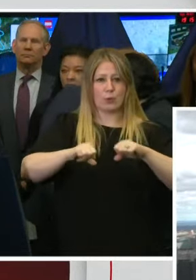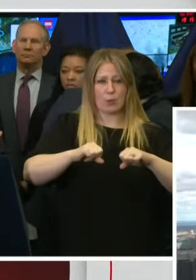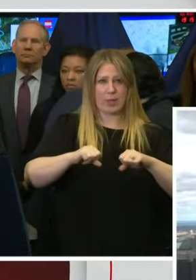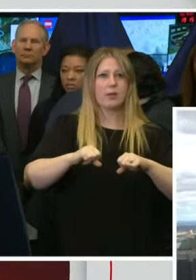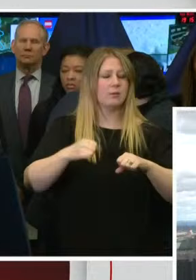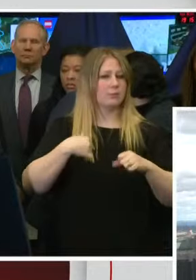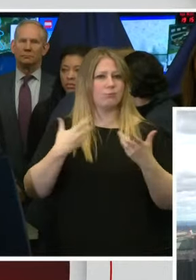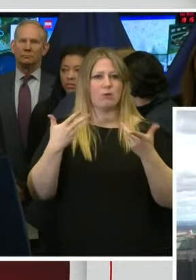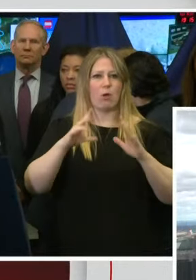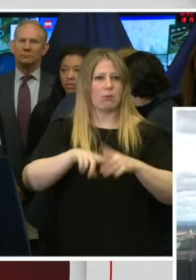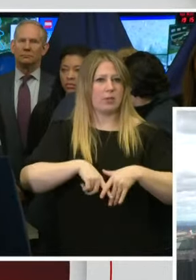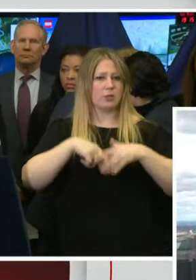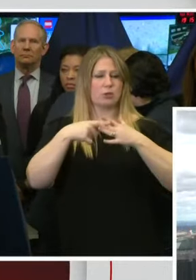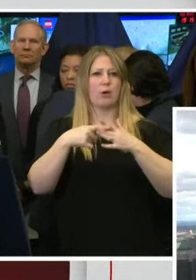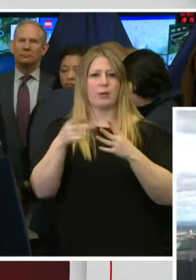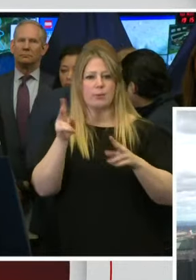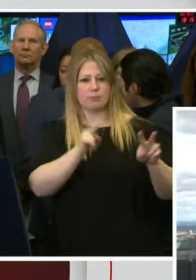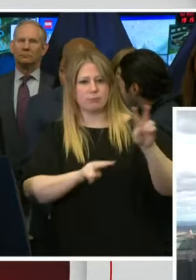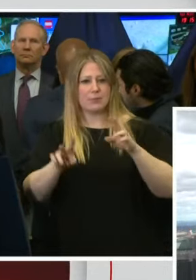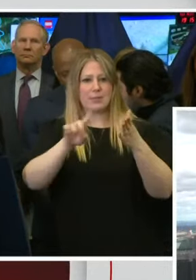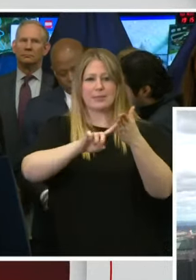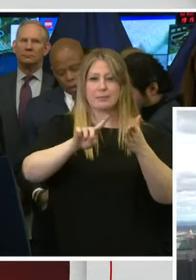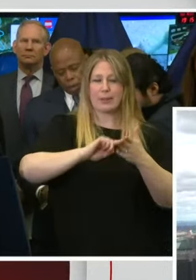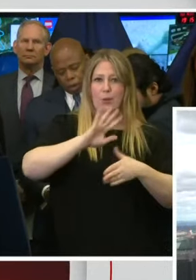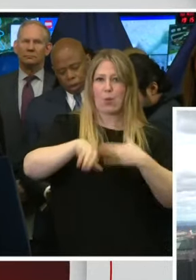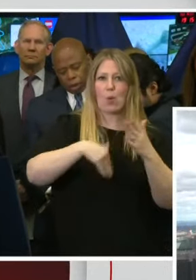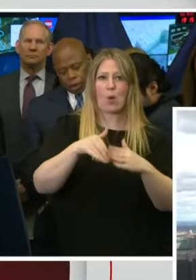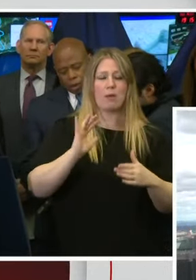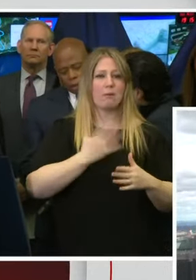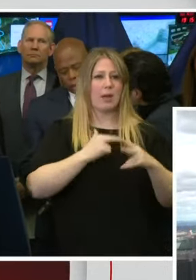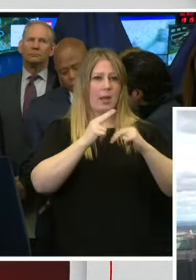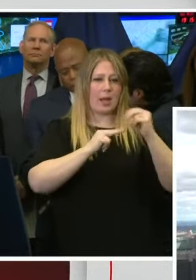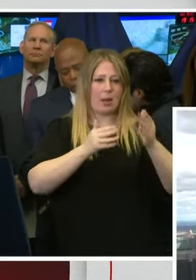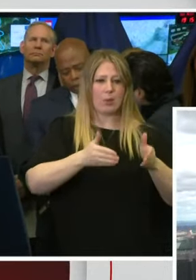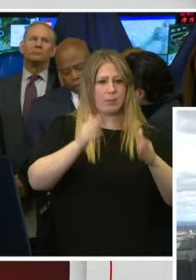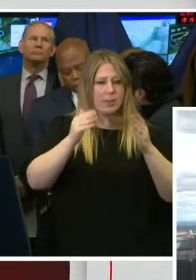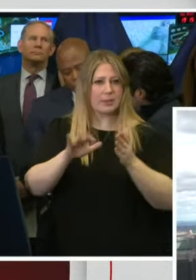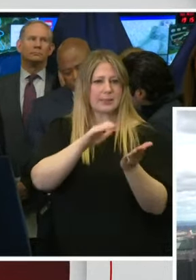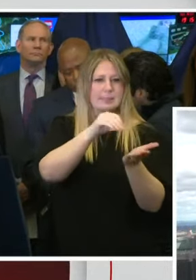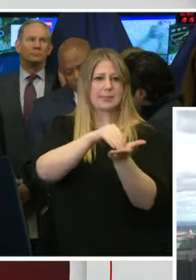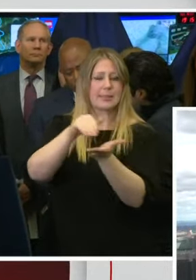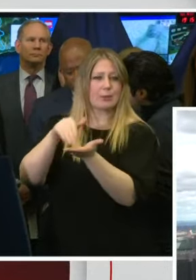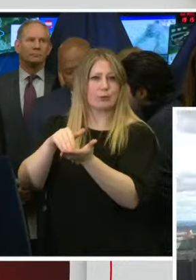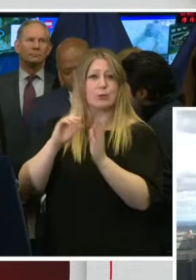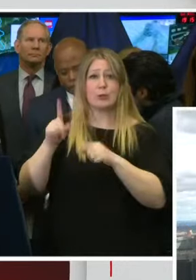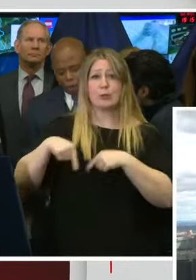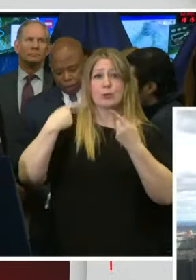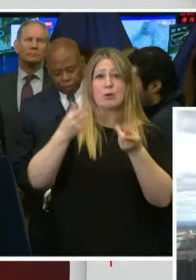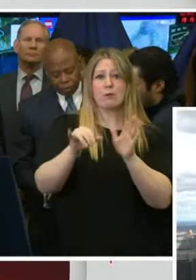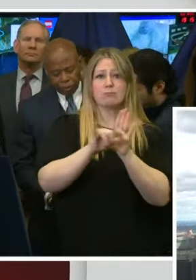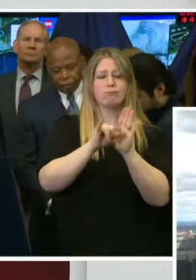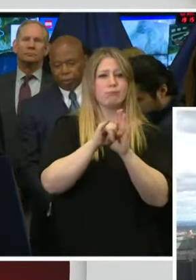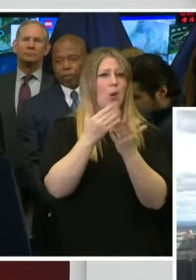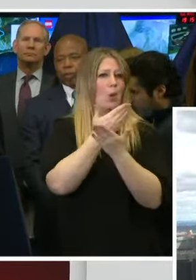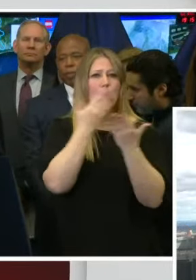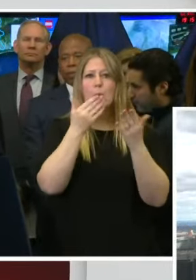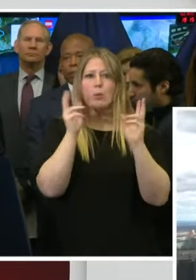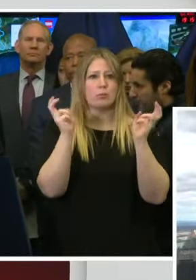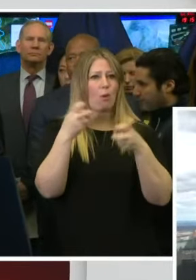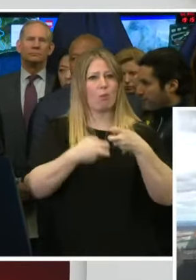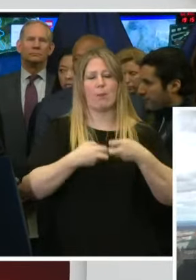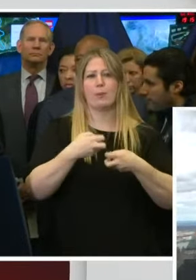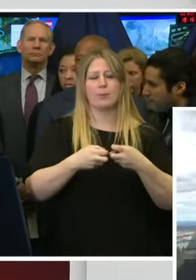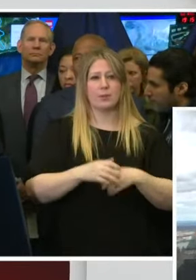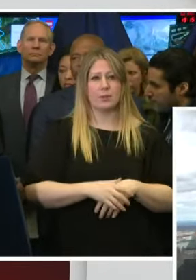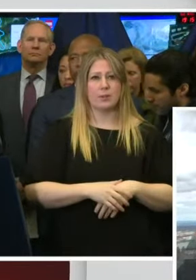critical facilities and working through all our facilities for inspection. Those inspections are ongoing. We haven't identified any issues. In the case of an earthquake, one of the